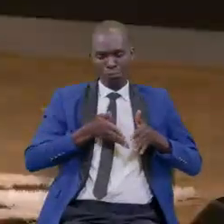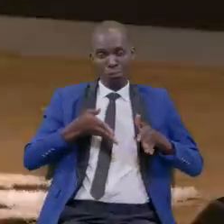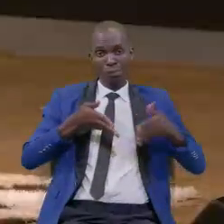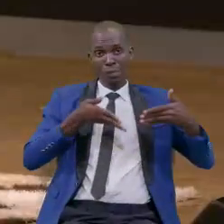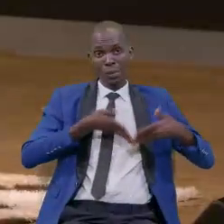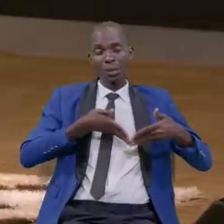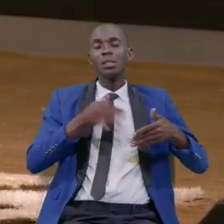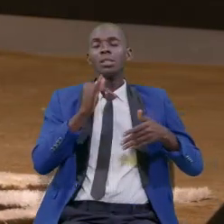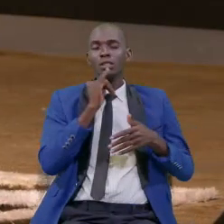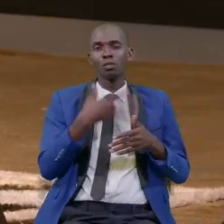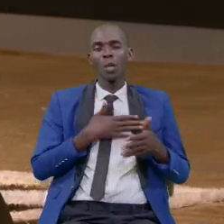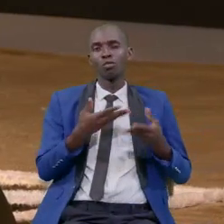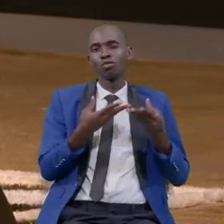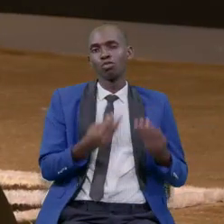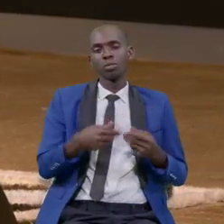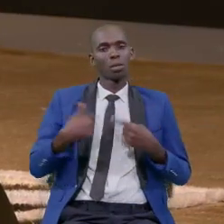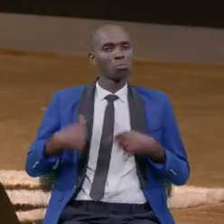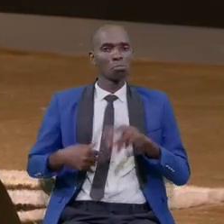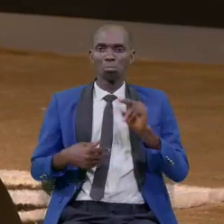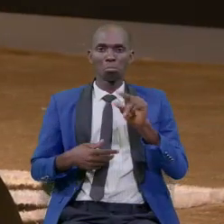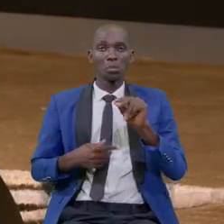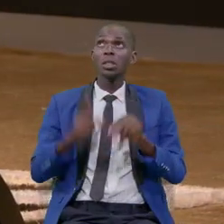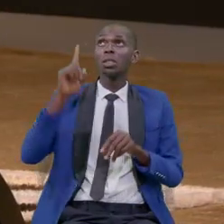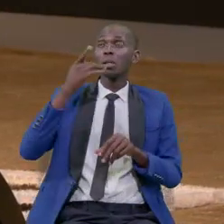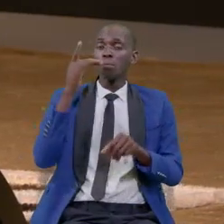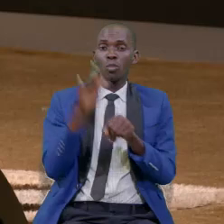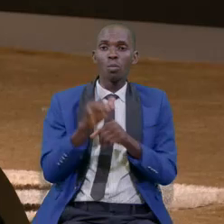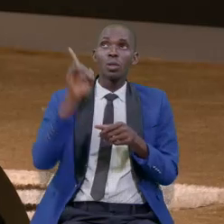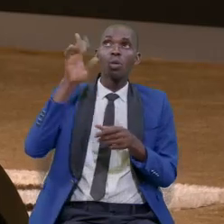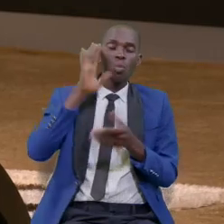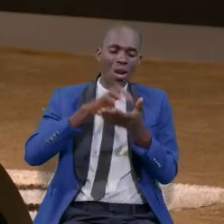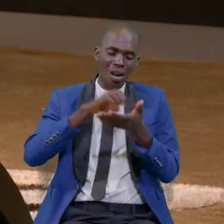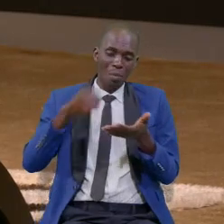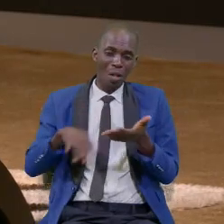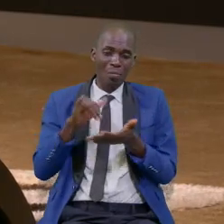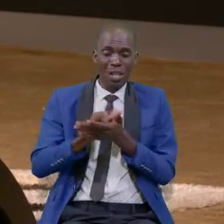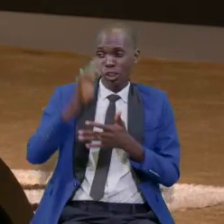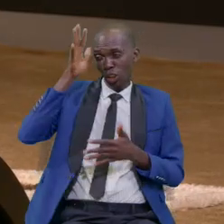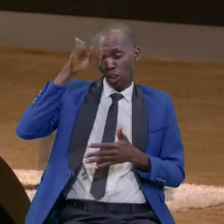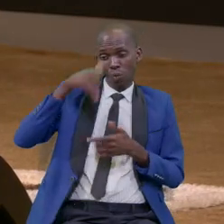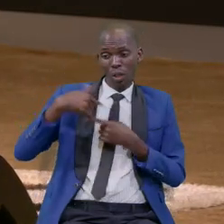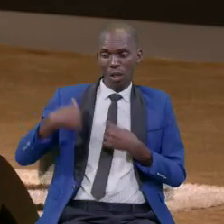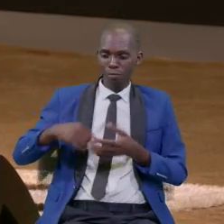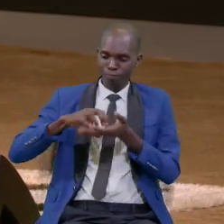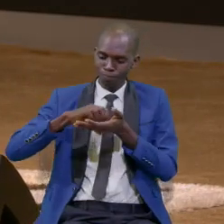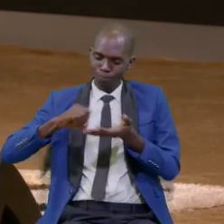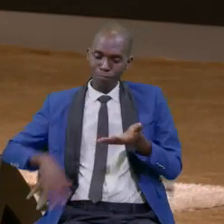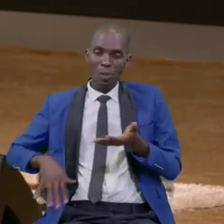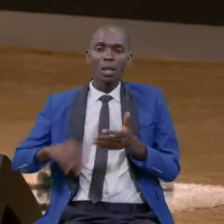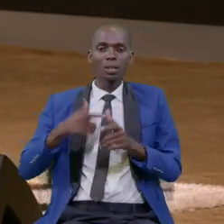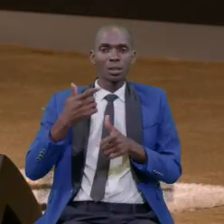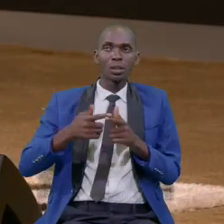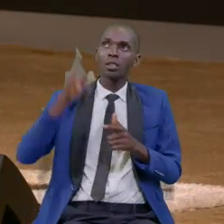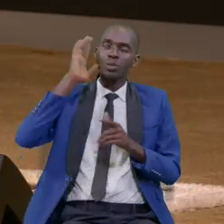said he will take away the stony heart out of your flesh, and I will give you